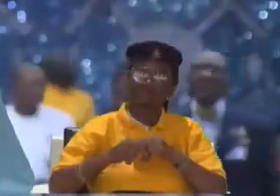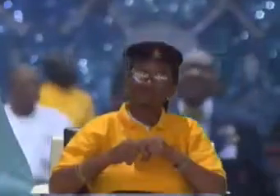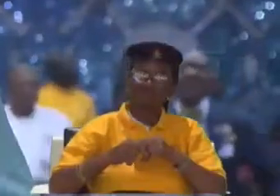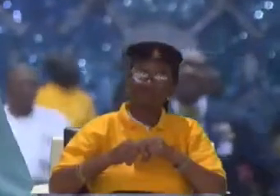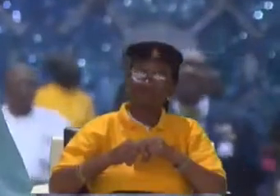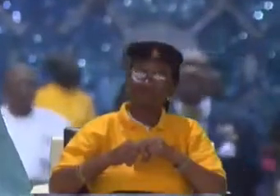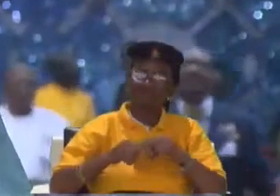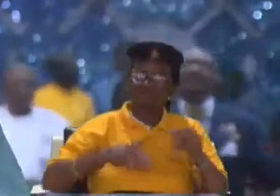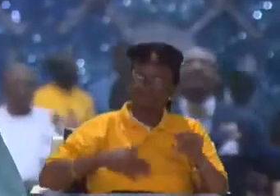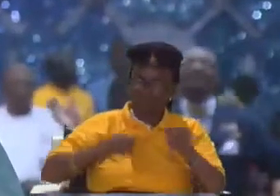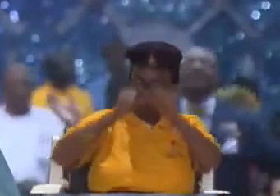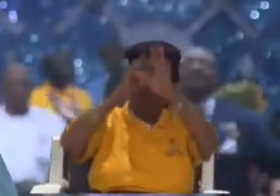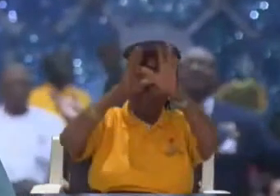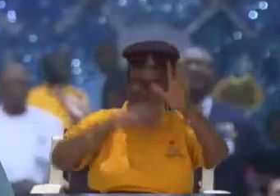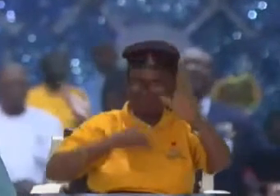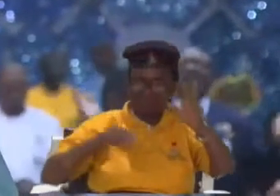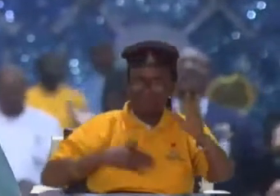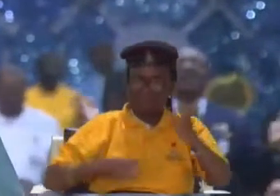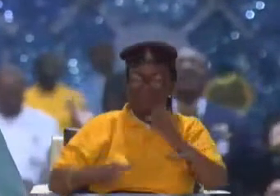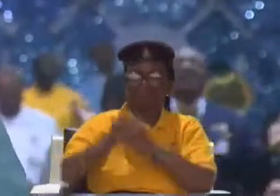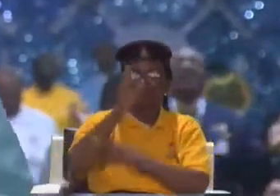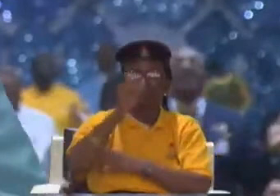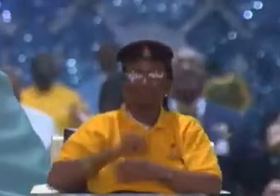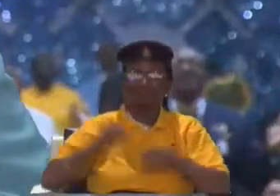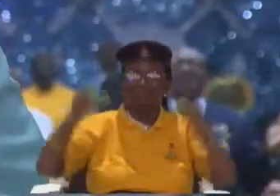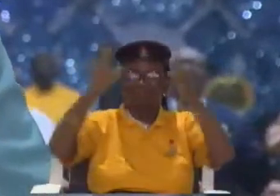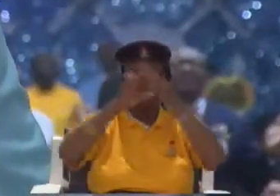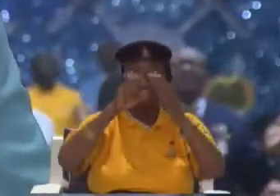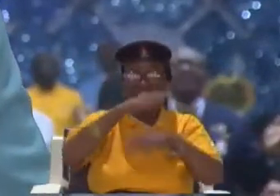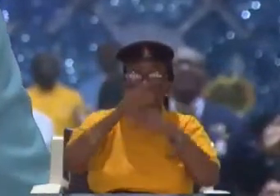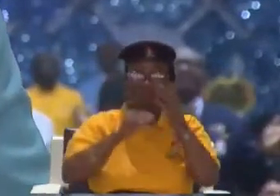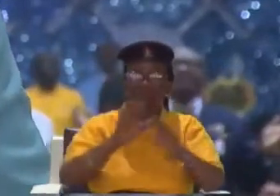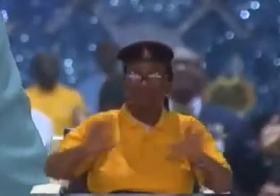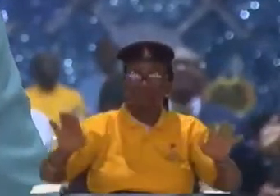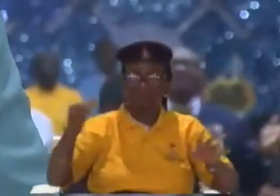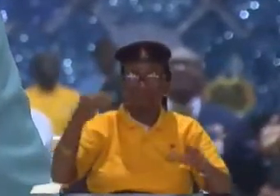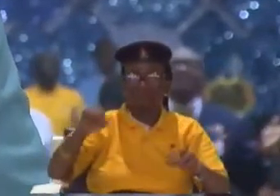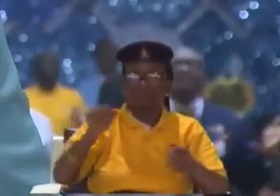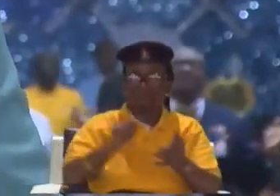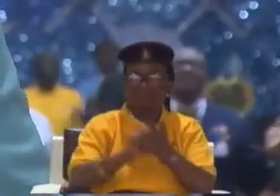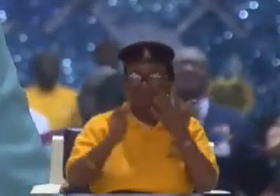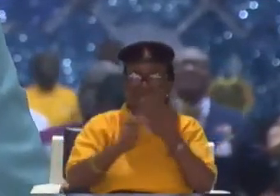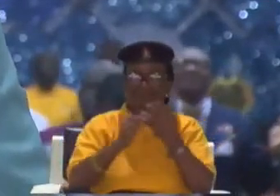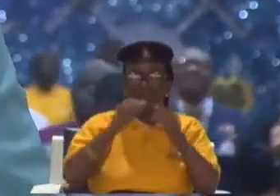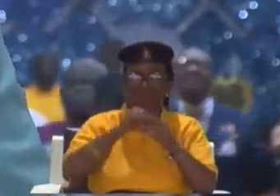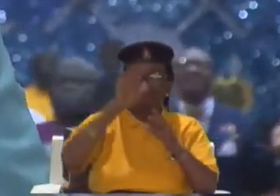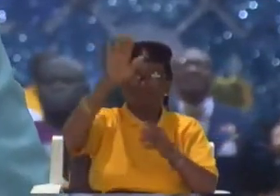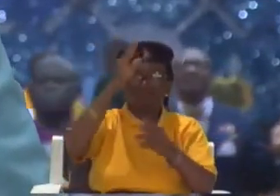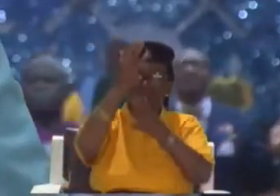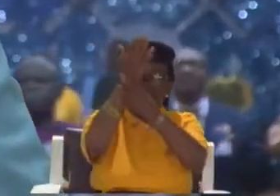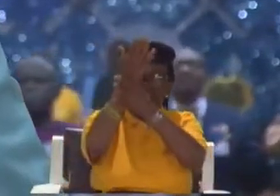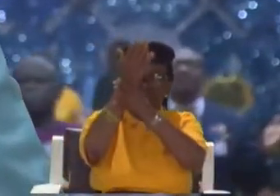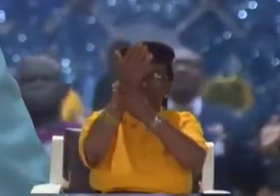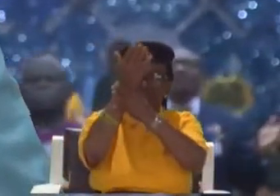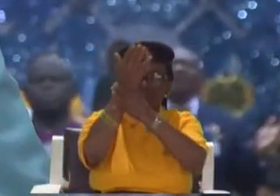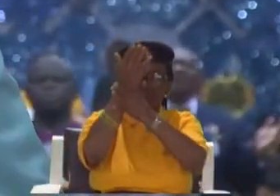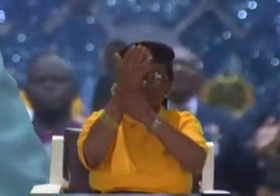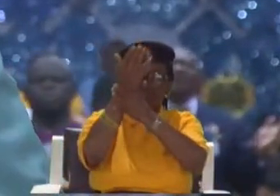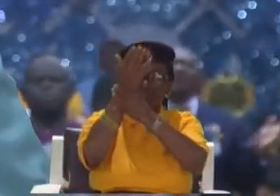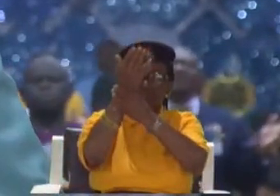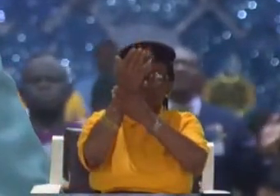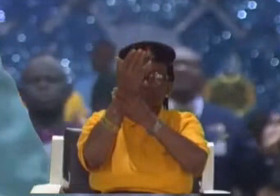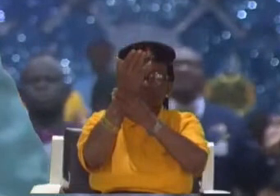My Father, my God, I commit all the children of August into your hands. Baba mi ati Olorun mi mo fi awon omo re ti a bi ni osu kejo le